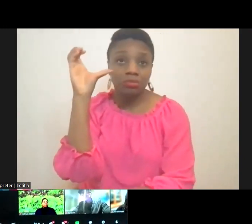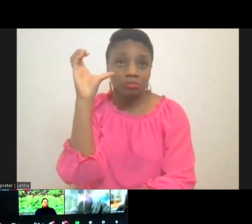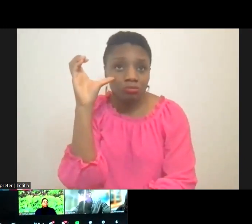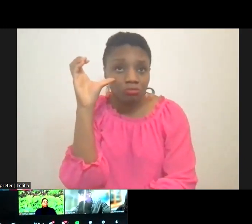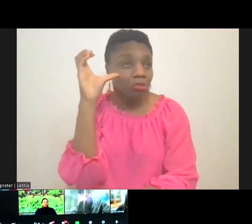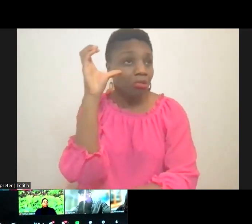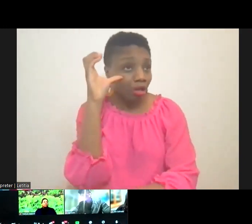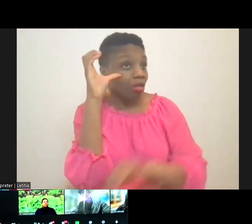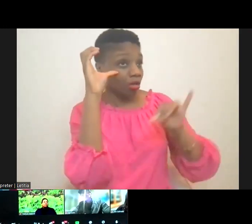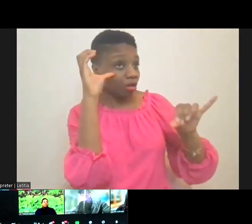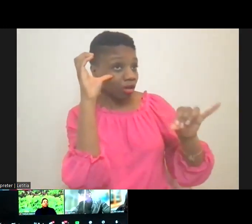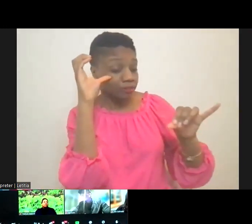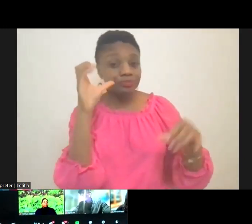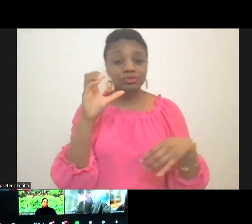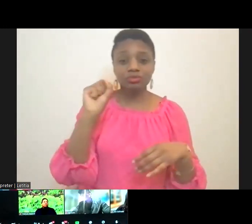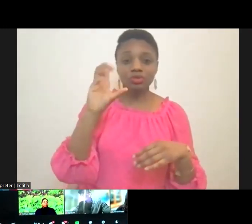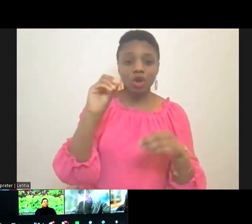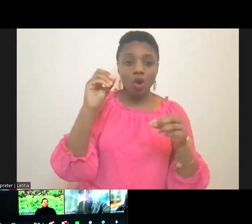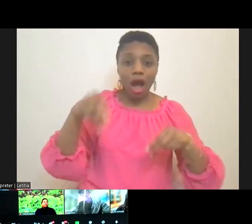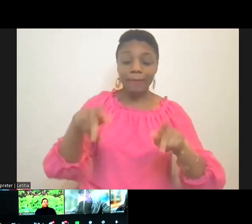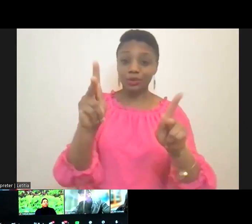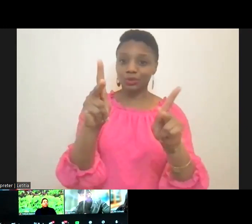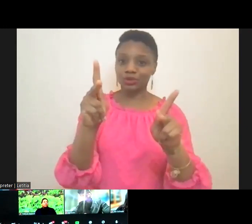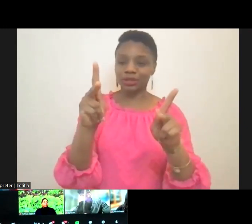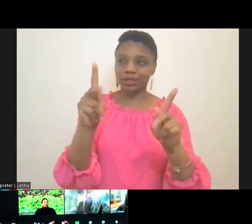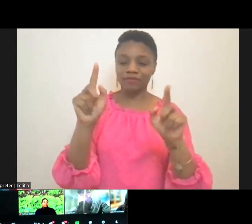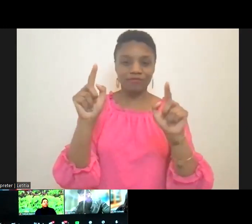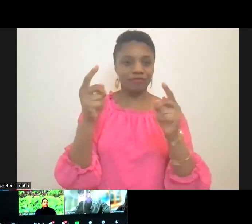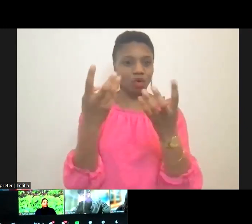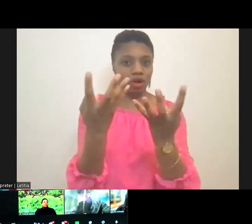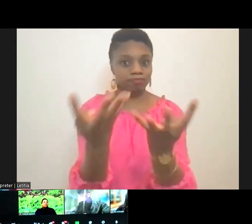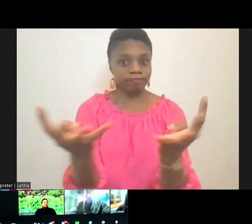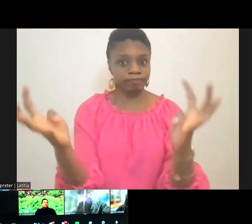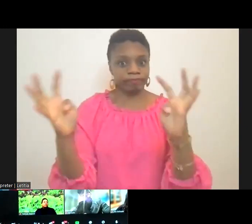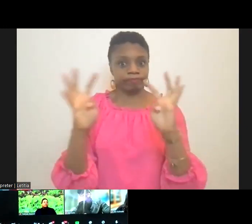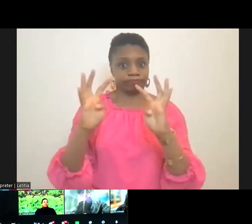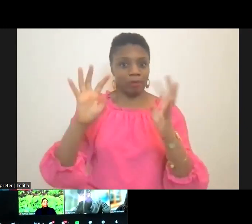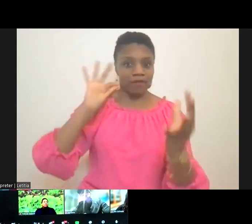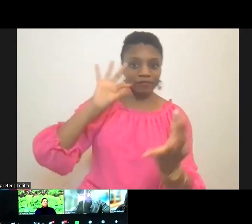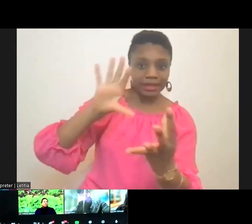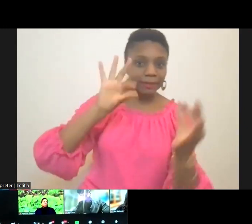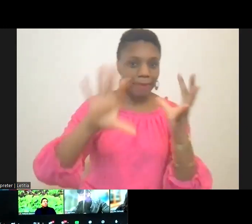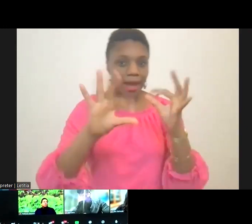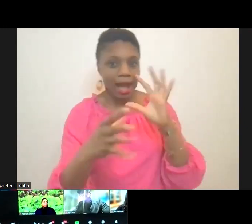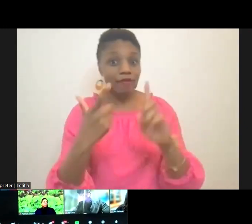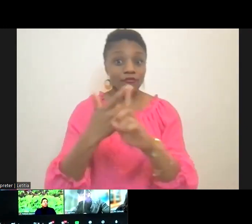and maybe have that space of feedback, receiving feedback, asking for feedback from the